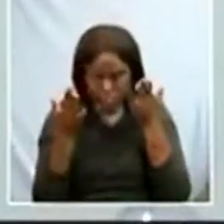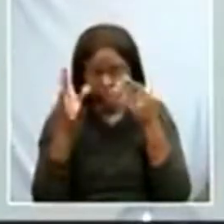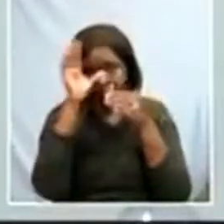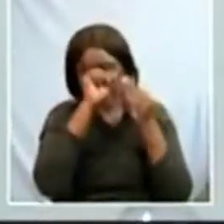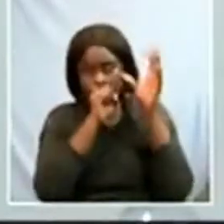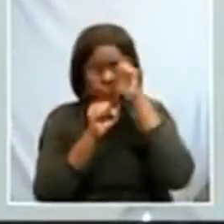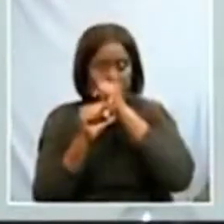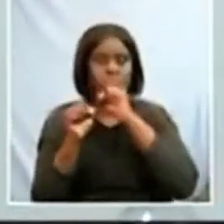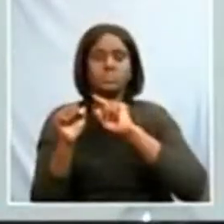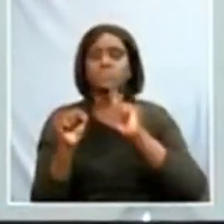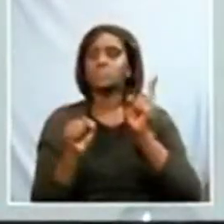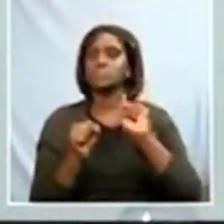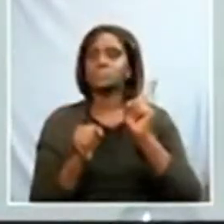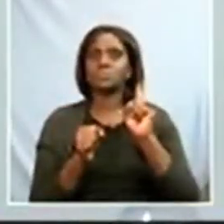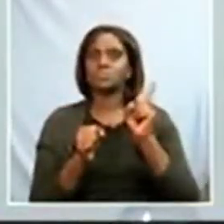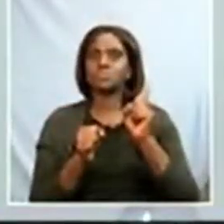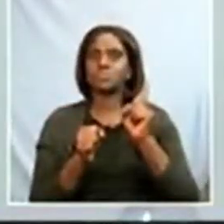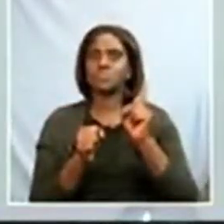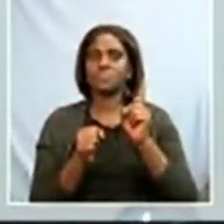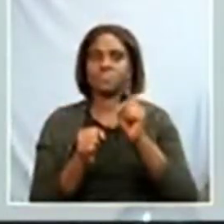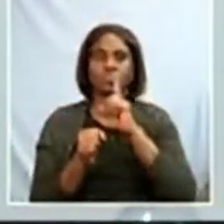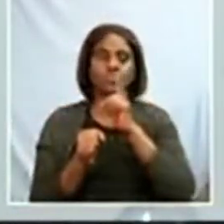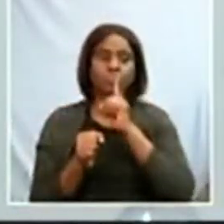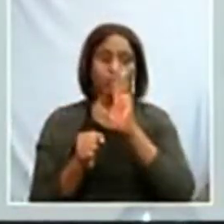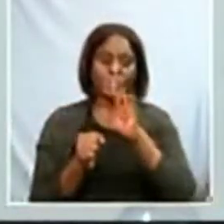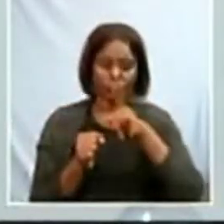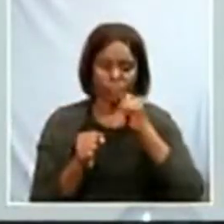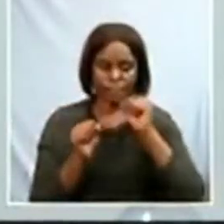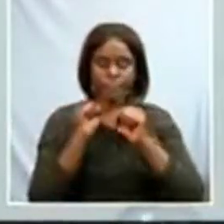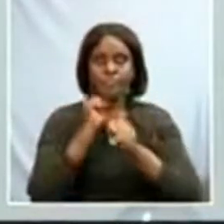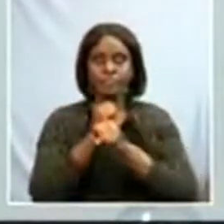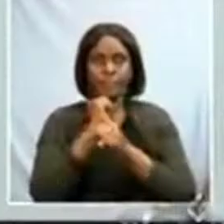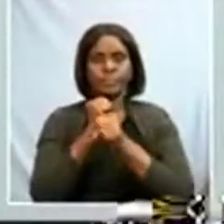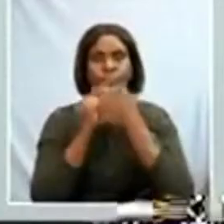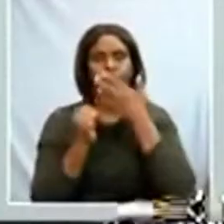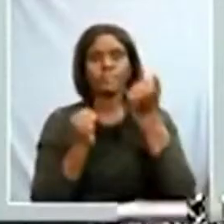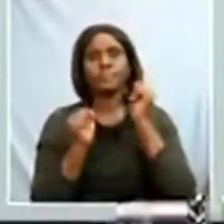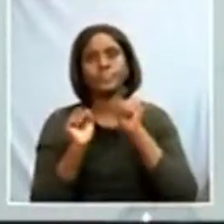speculate, but surely we can do better.